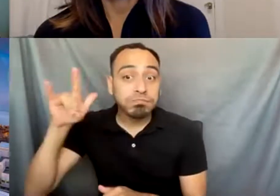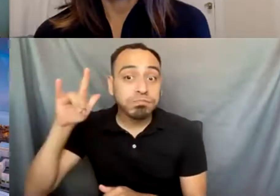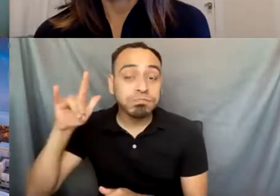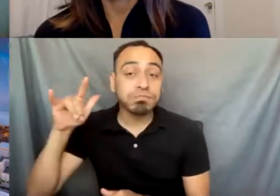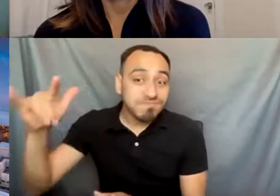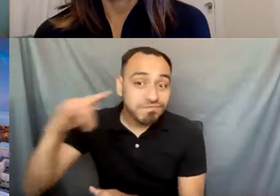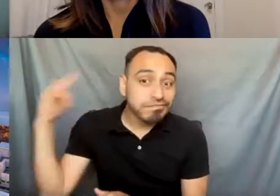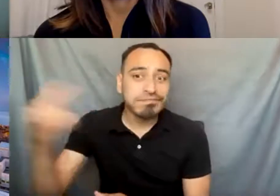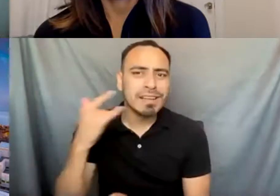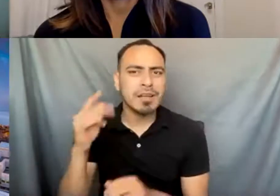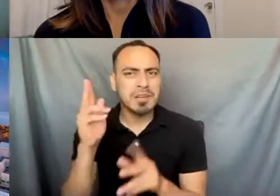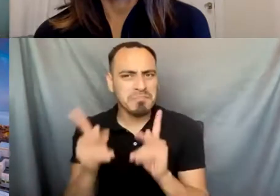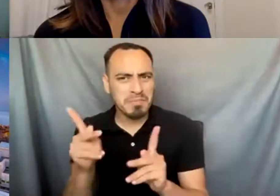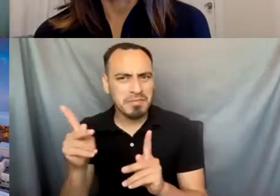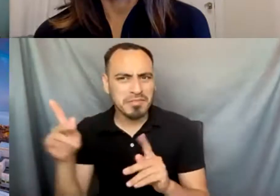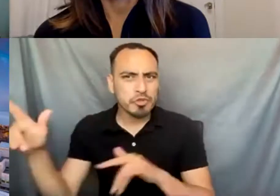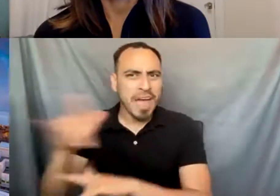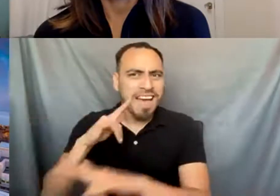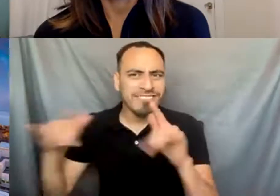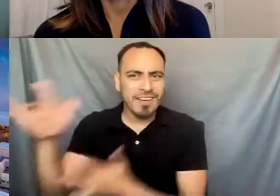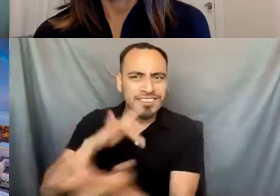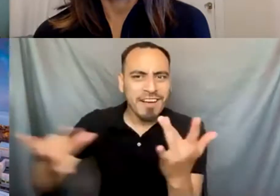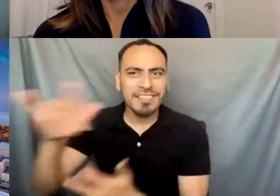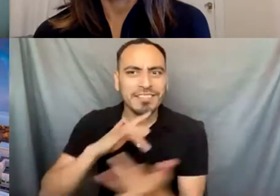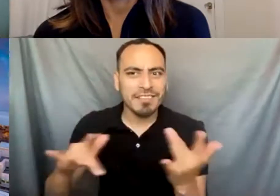variants expand within the county?